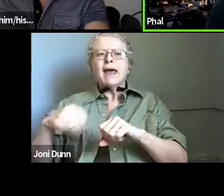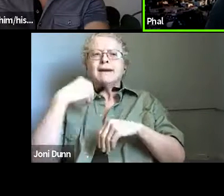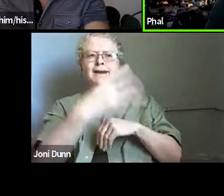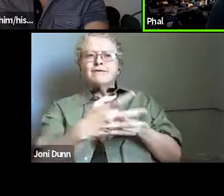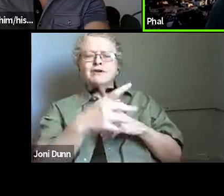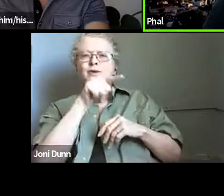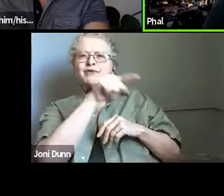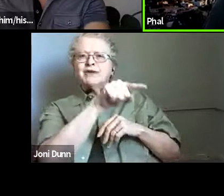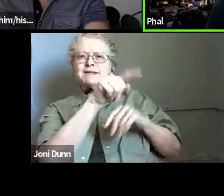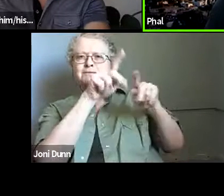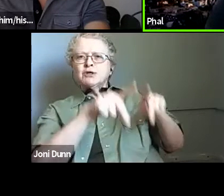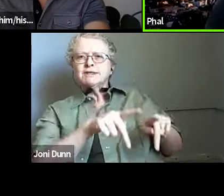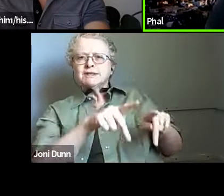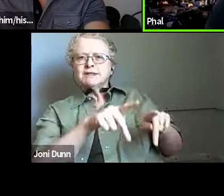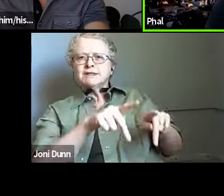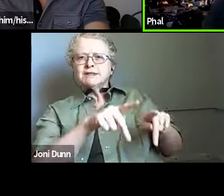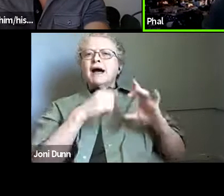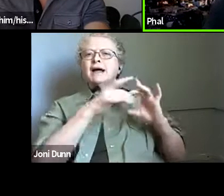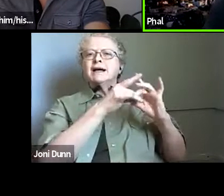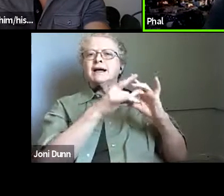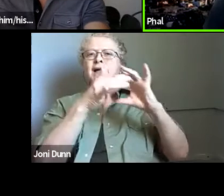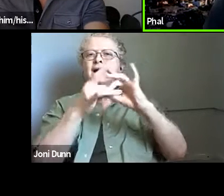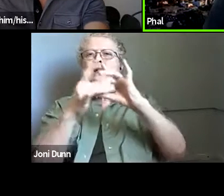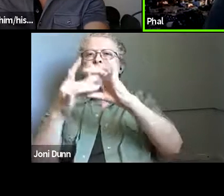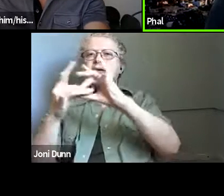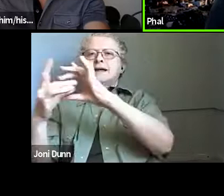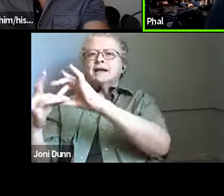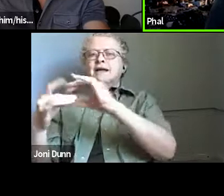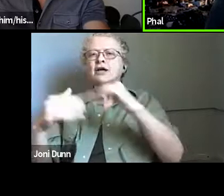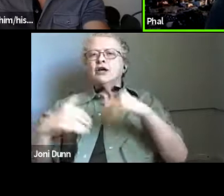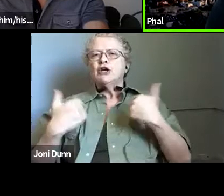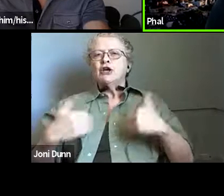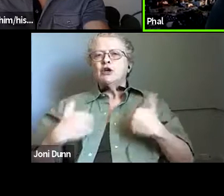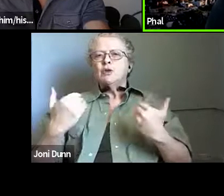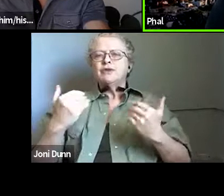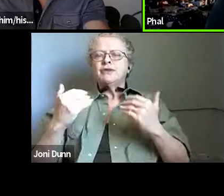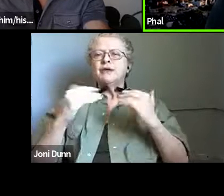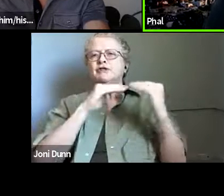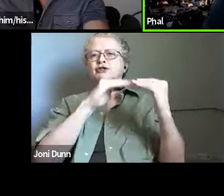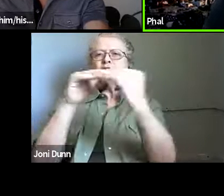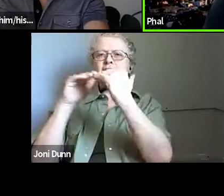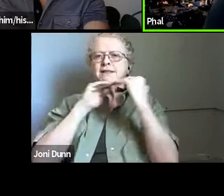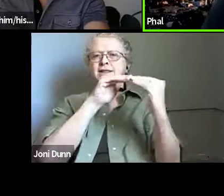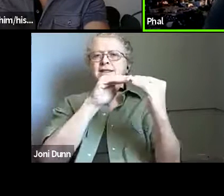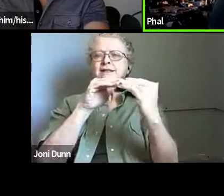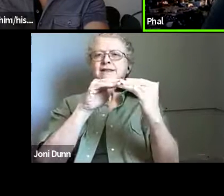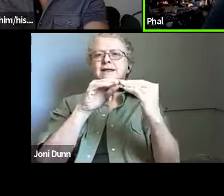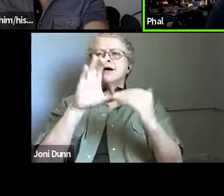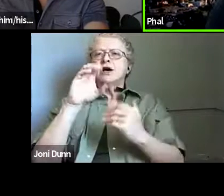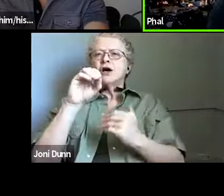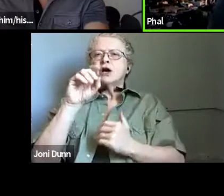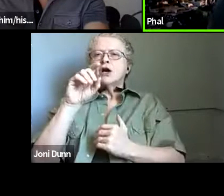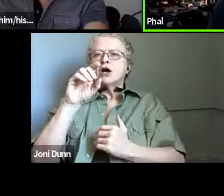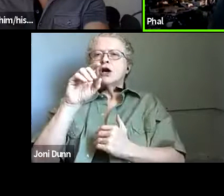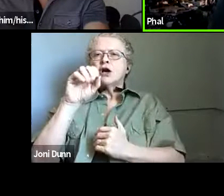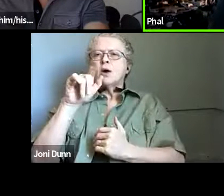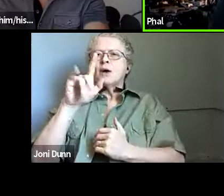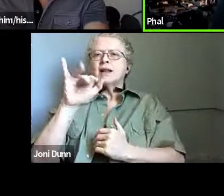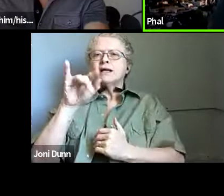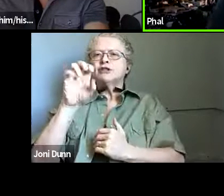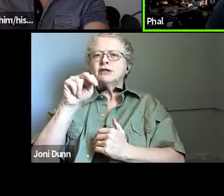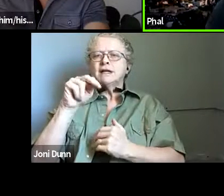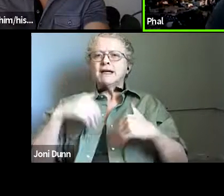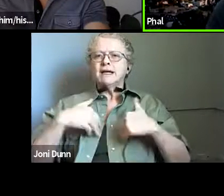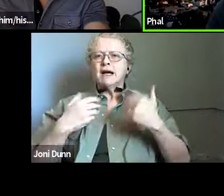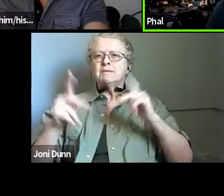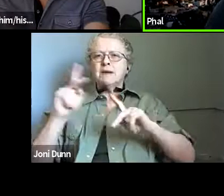so through that, I ended up connecting with folks through the Youth Justice Coalition. And that's where I met. Young folks pulled me in. And ultimately, at the end of the day, those